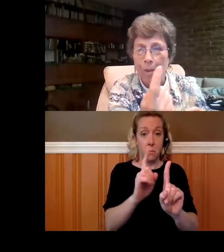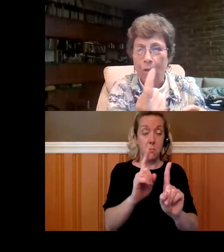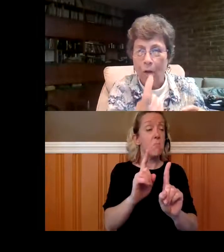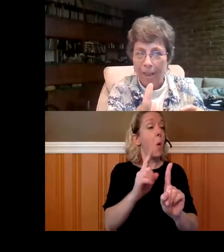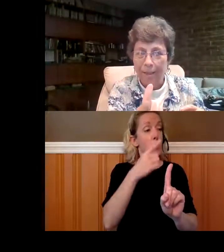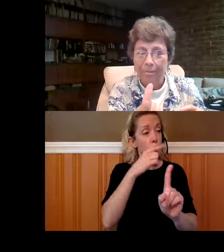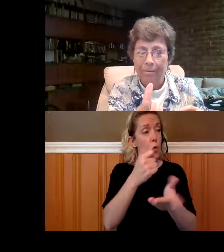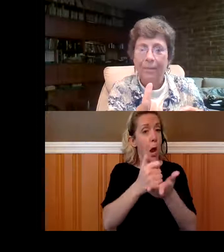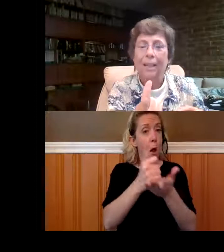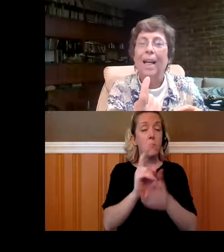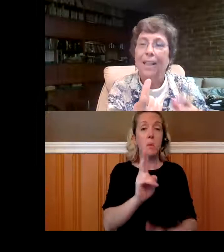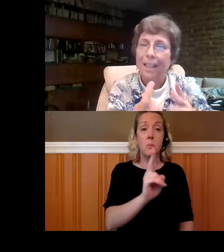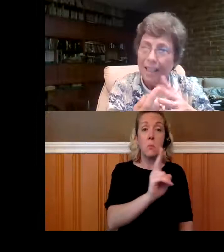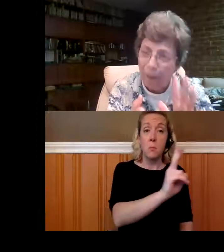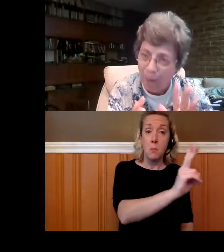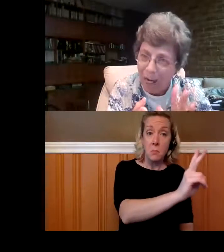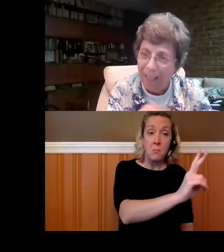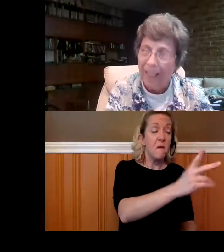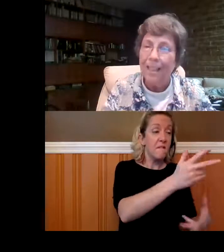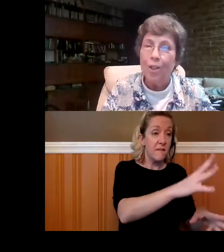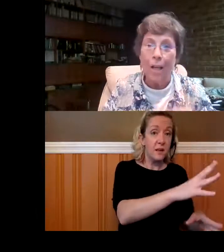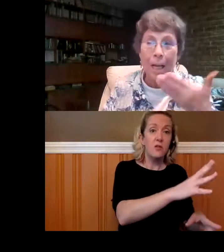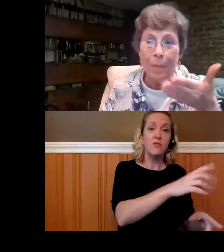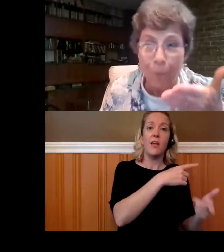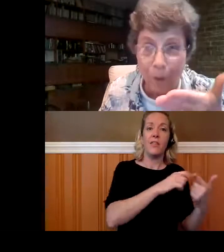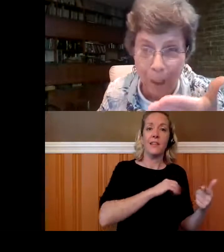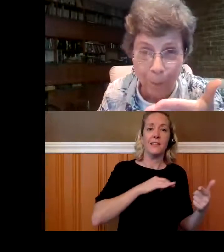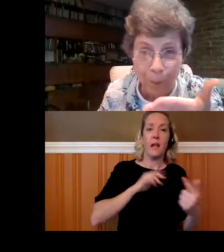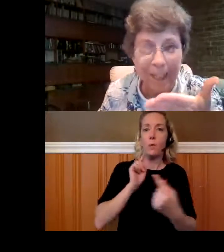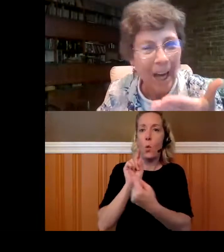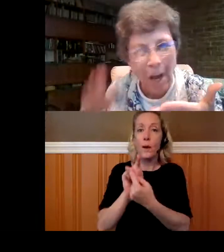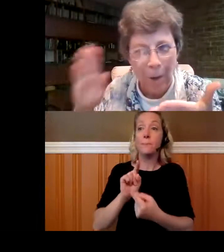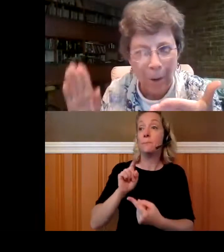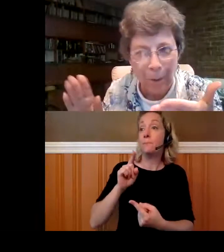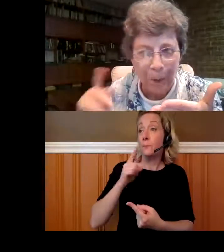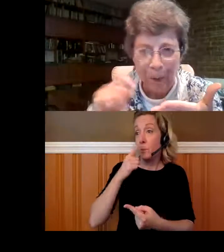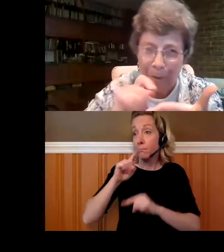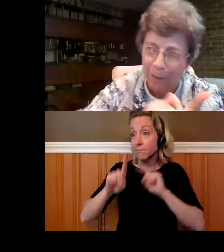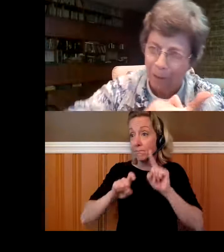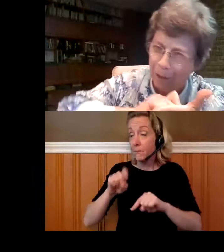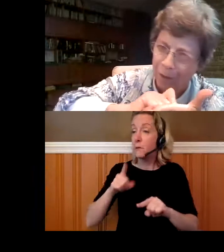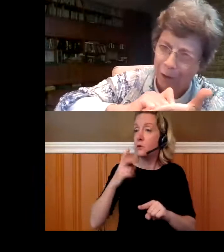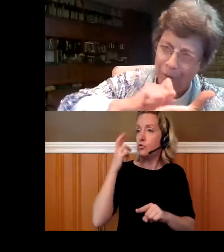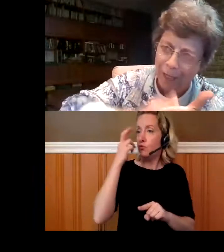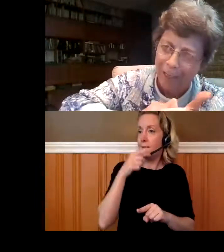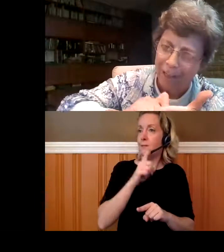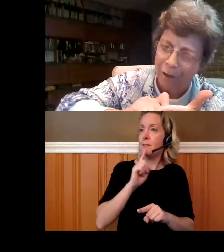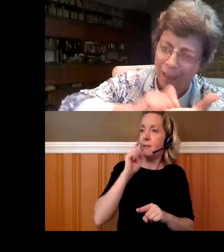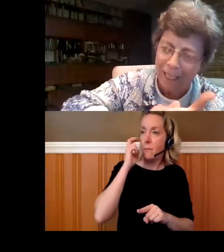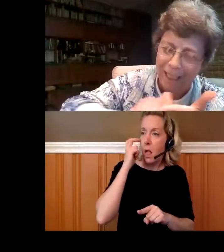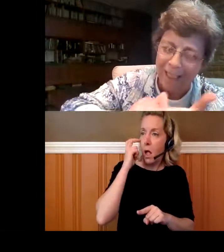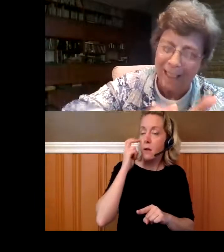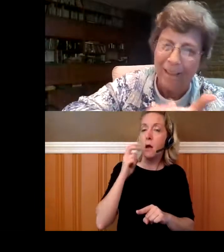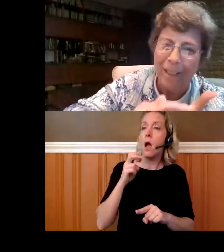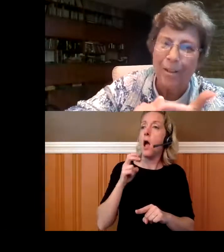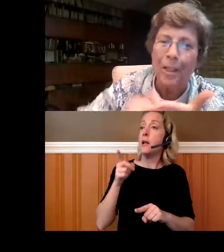then Donna comes up with her clipboard and said, hello, you know, I'm doing a little survey. And did you realize this and that, the other thing? And one of the questions was, did